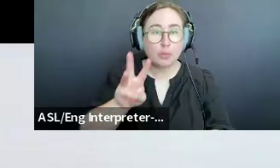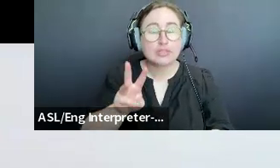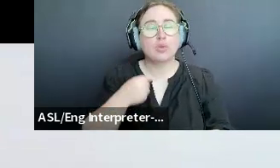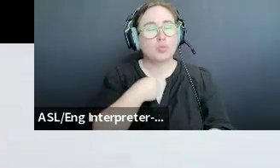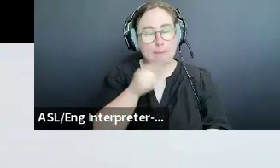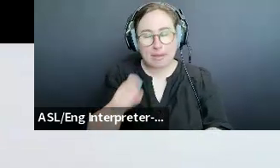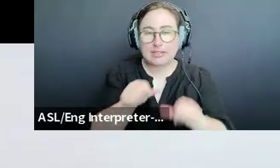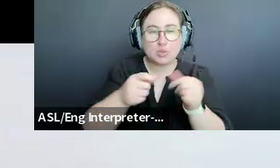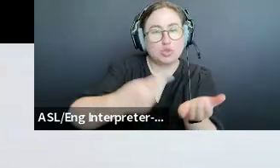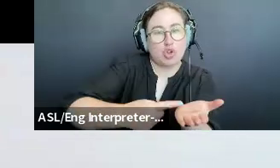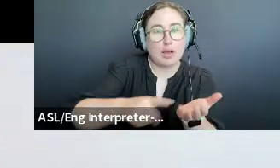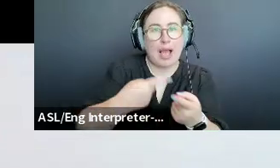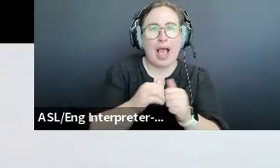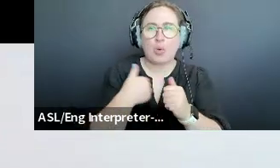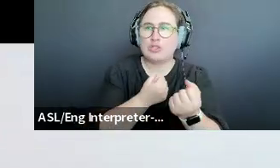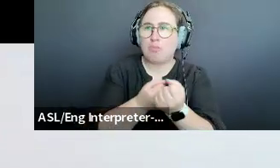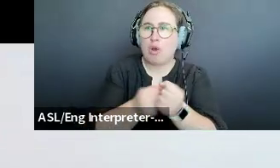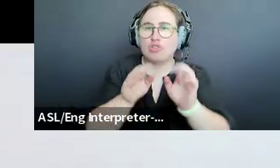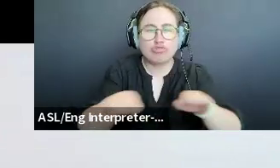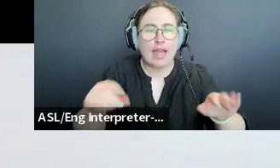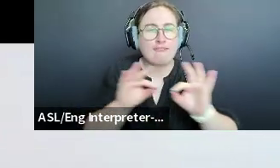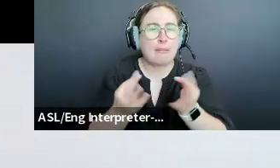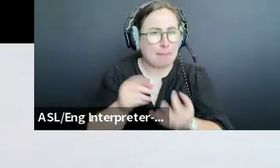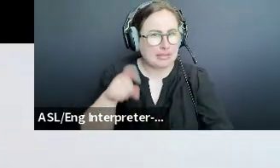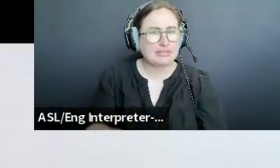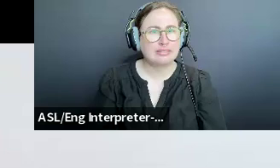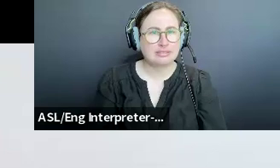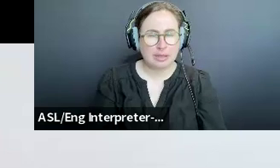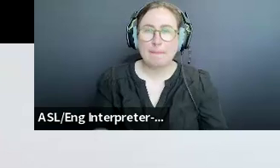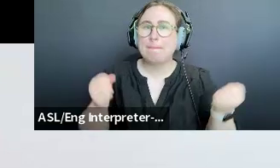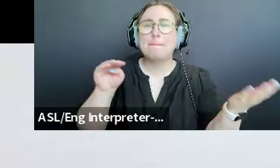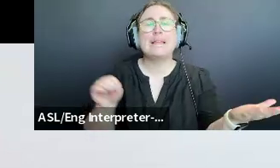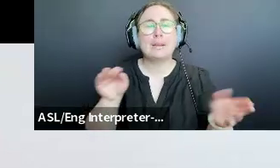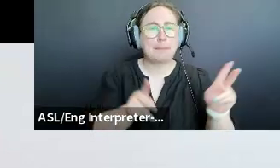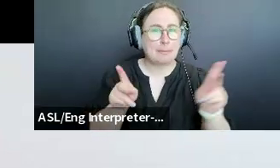be talking about how we support children and families, and about the millions of people